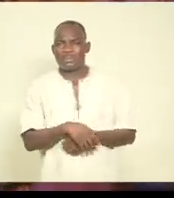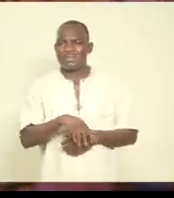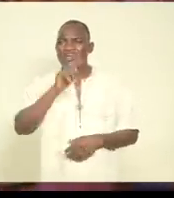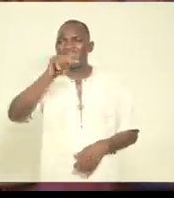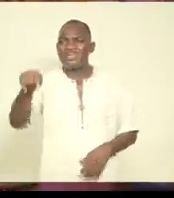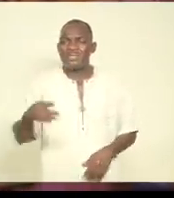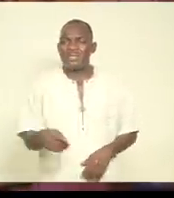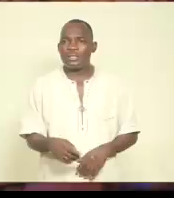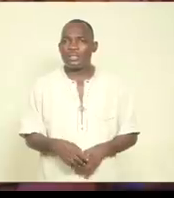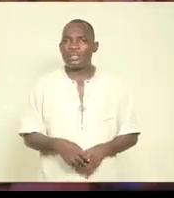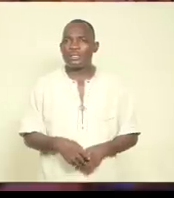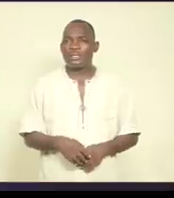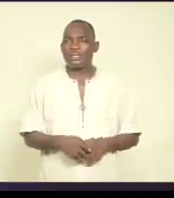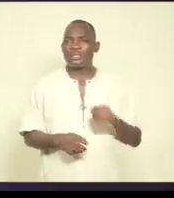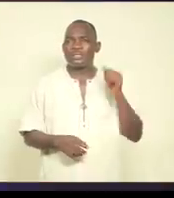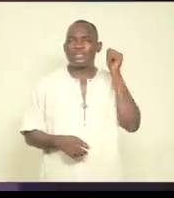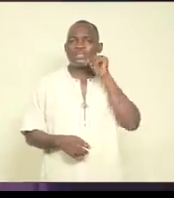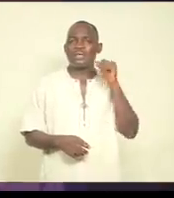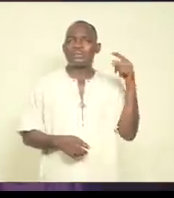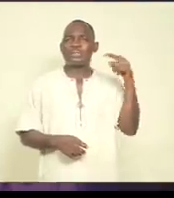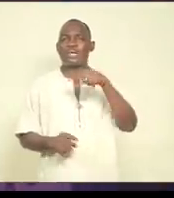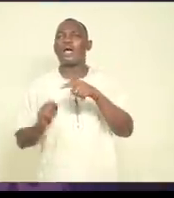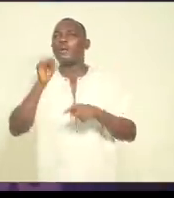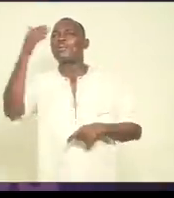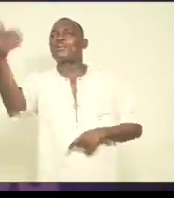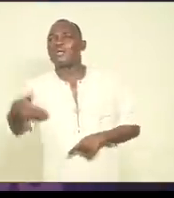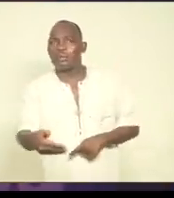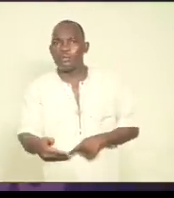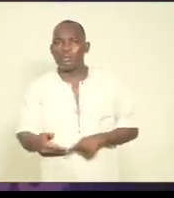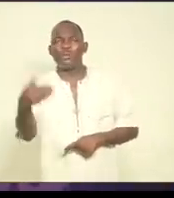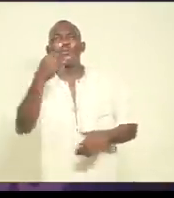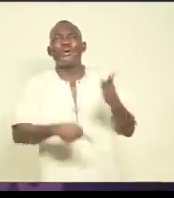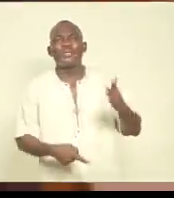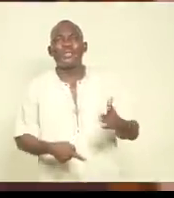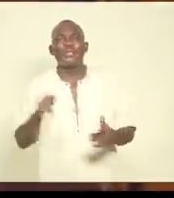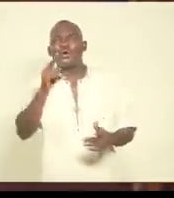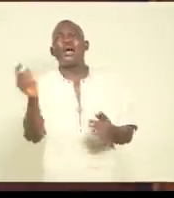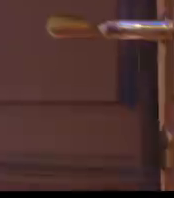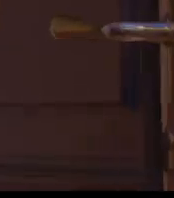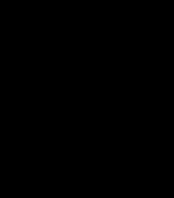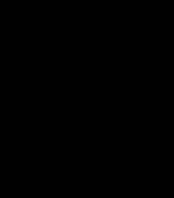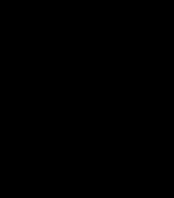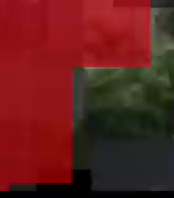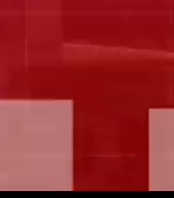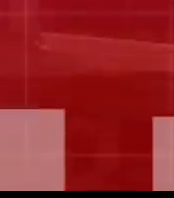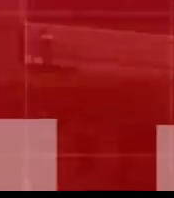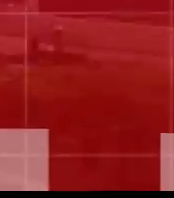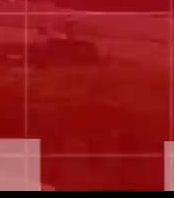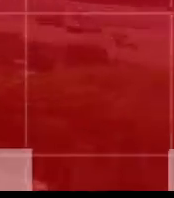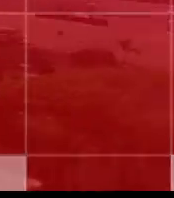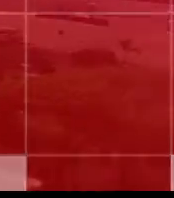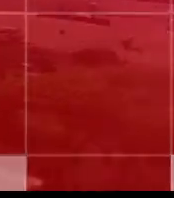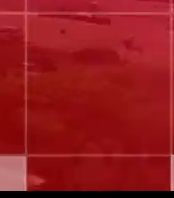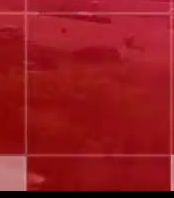Titi. Welcome, madam. Welcome. You...